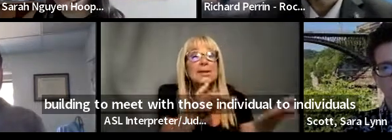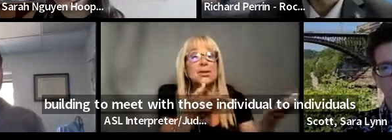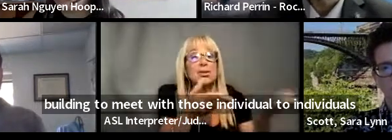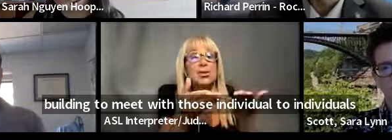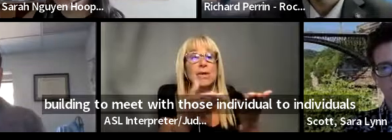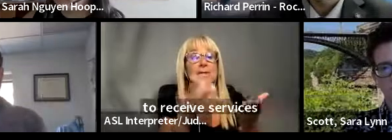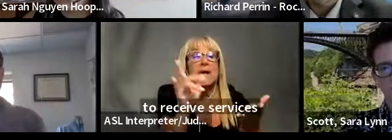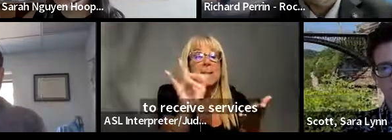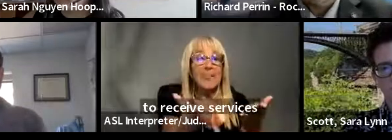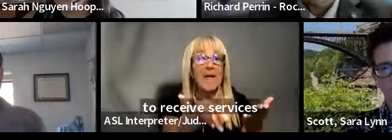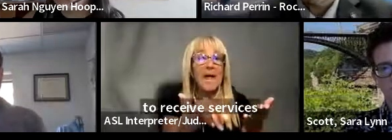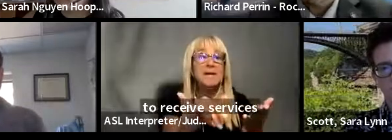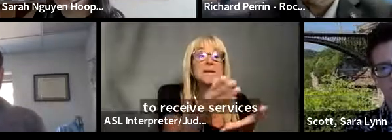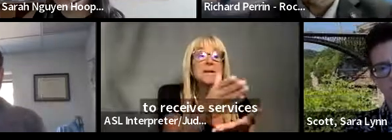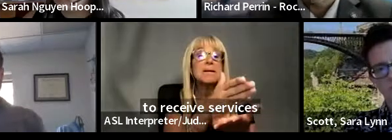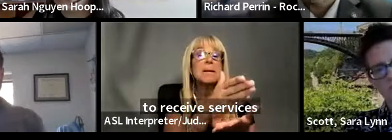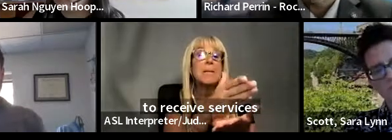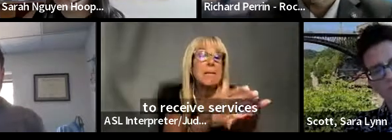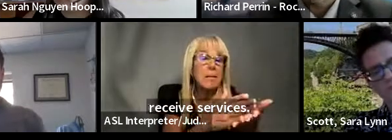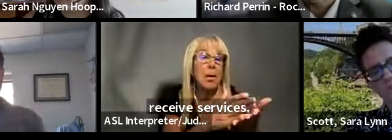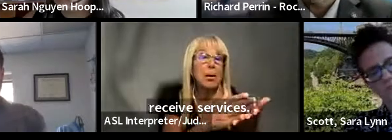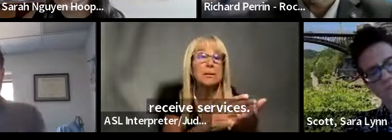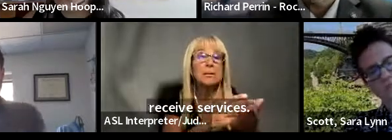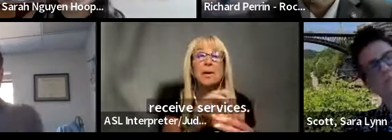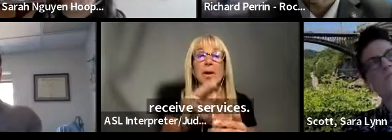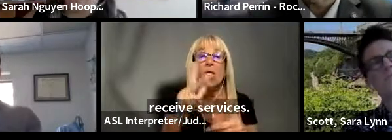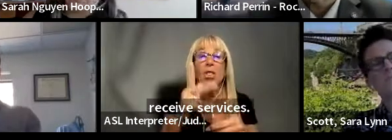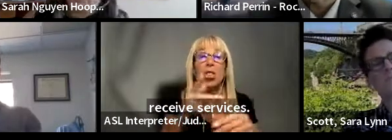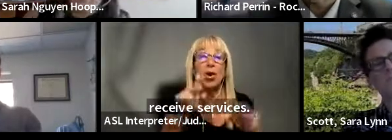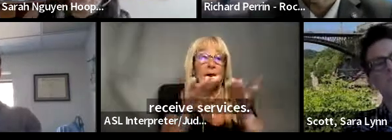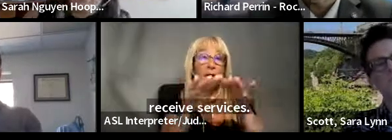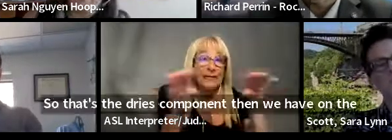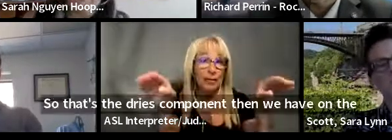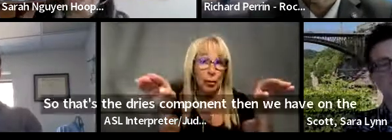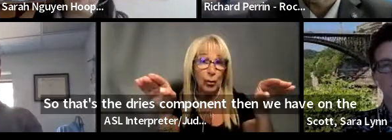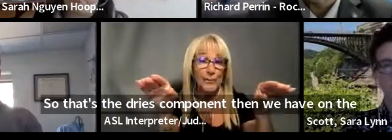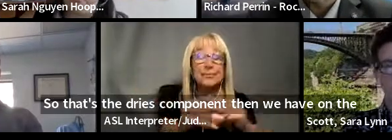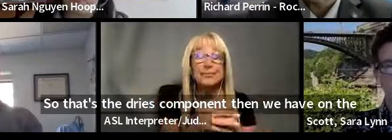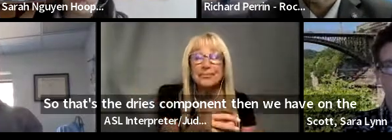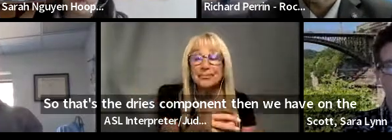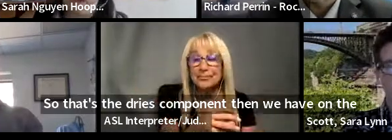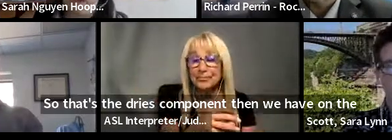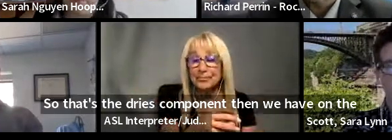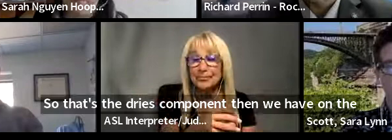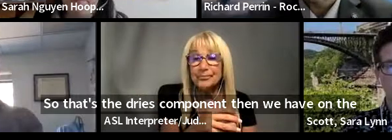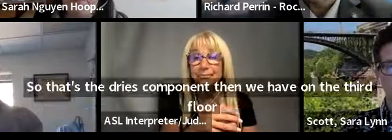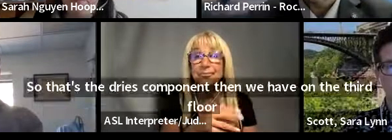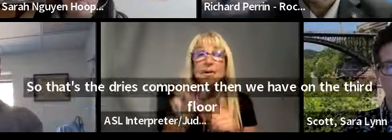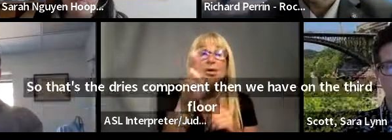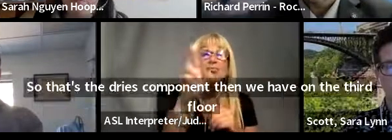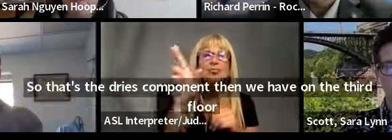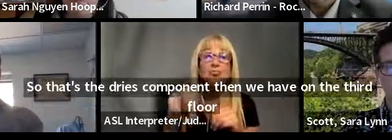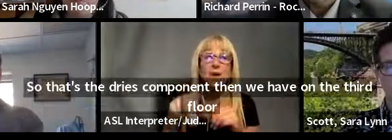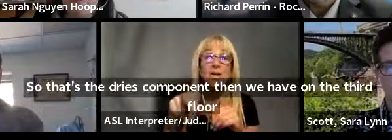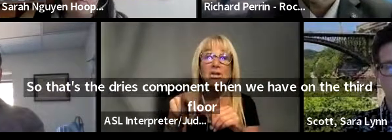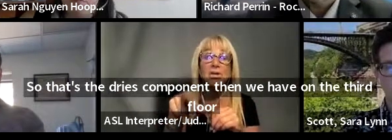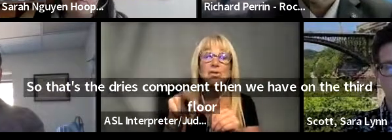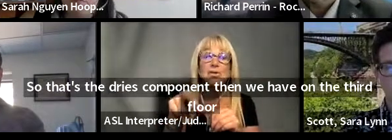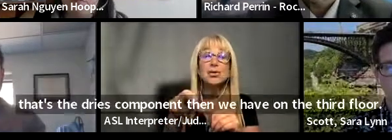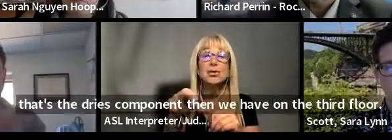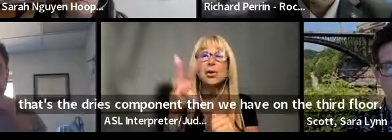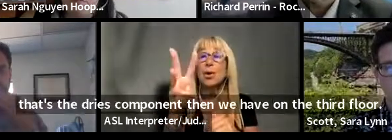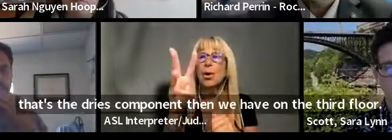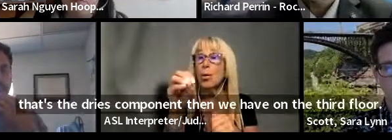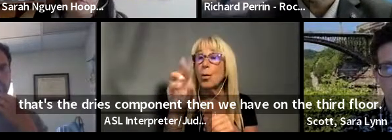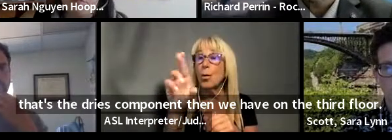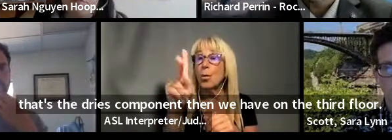DRHS component. Then we have on the third floor, we currently have Rochester Works, which they are